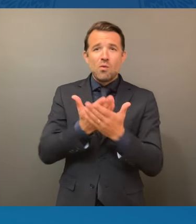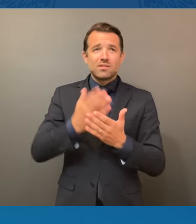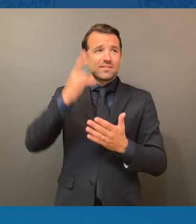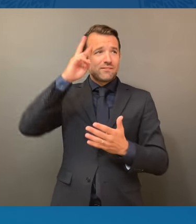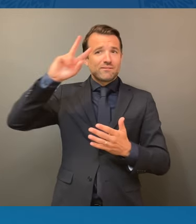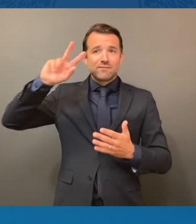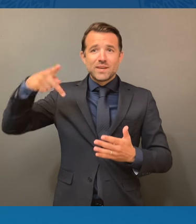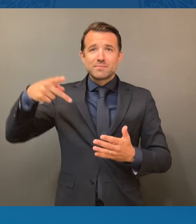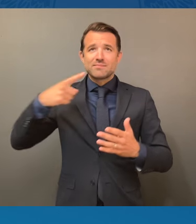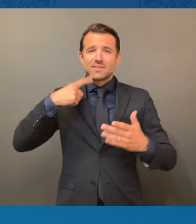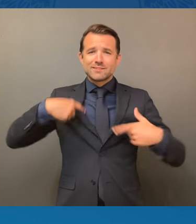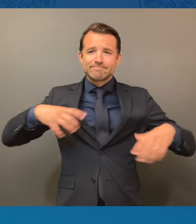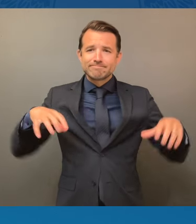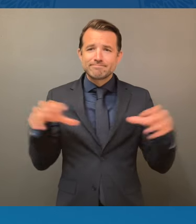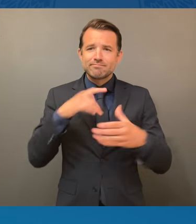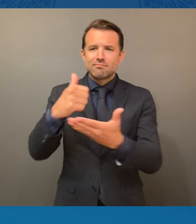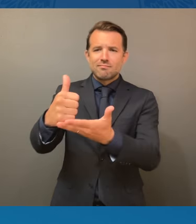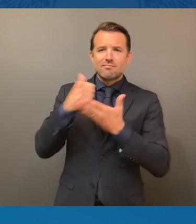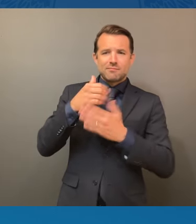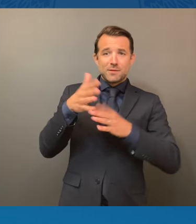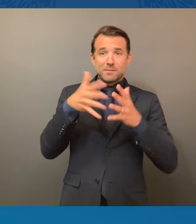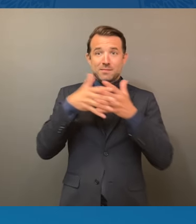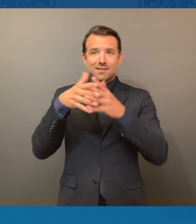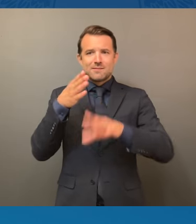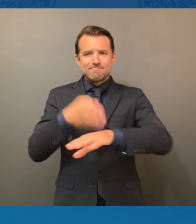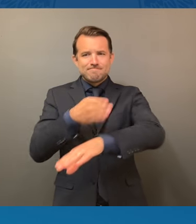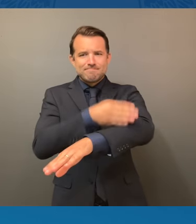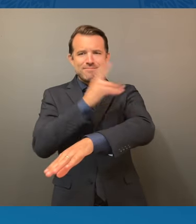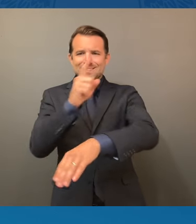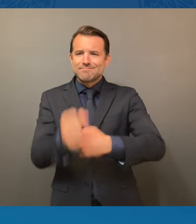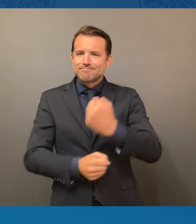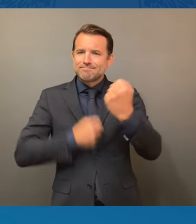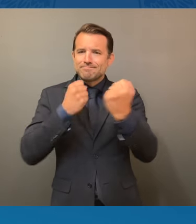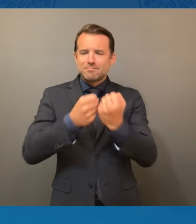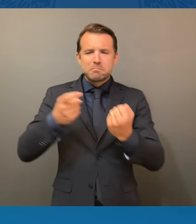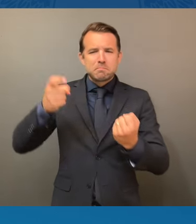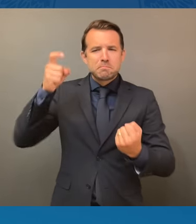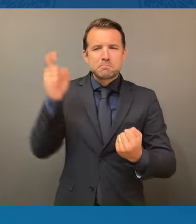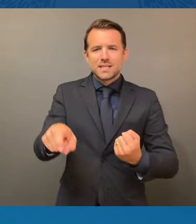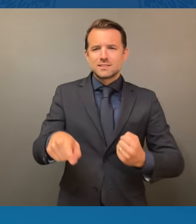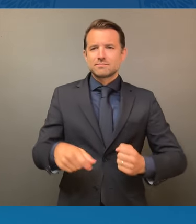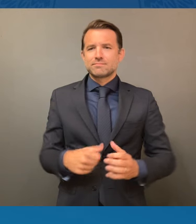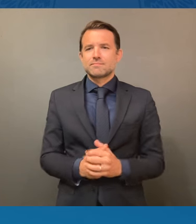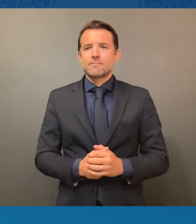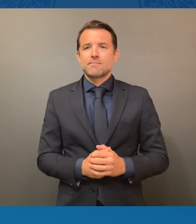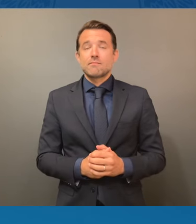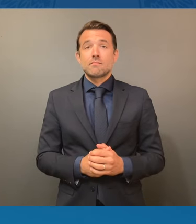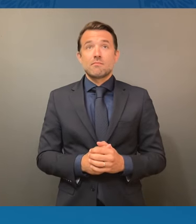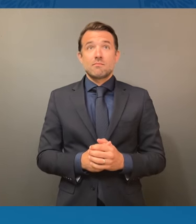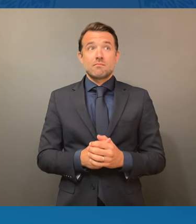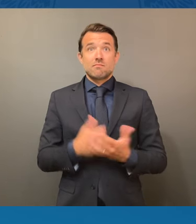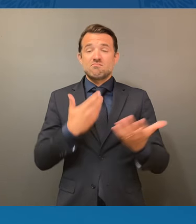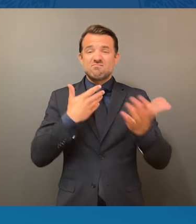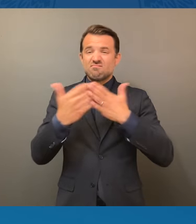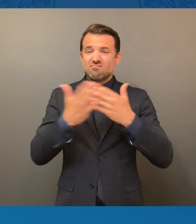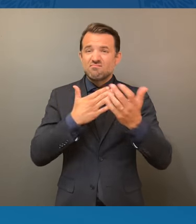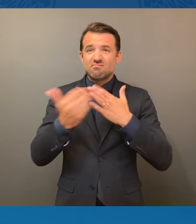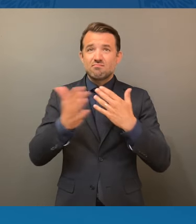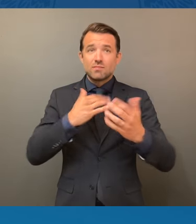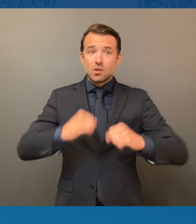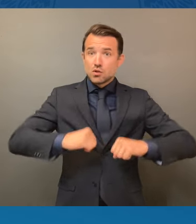community, we must support her. Whether it's to protect Black mothers, ensure that our youth have